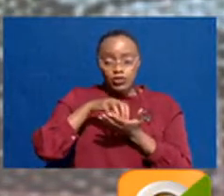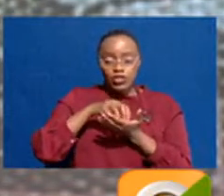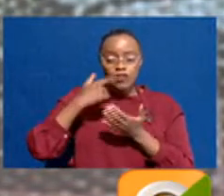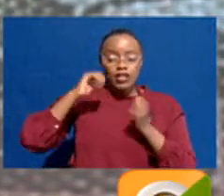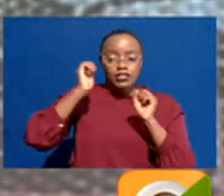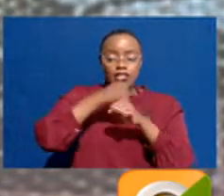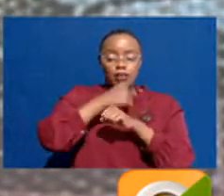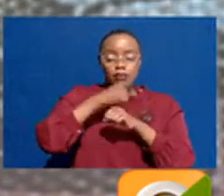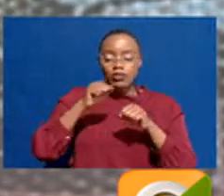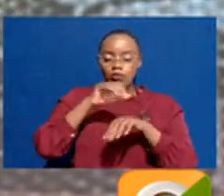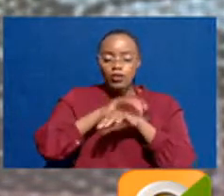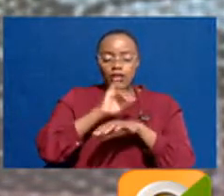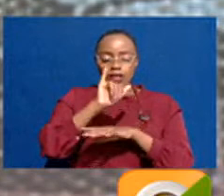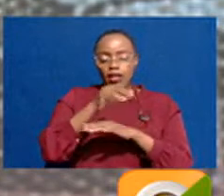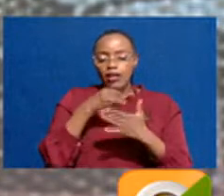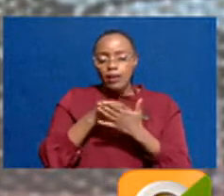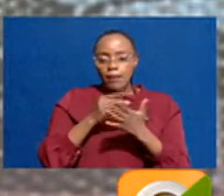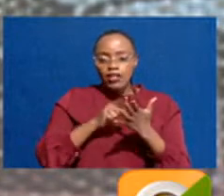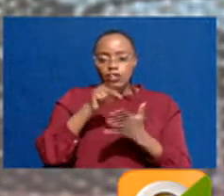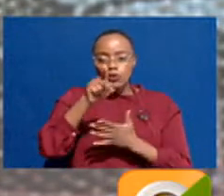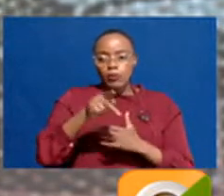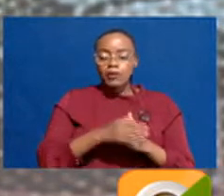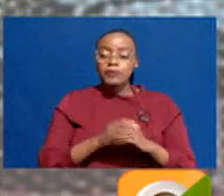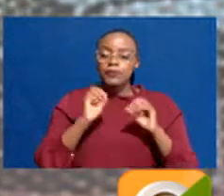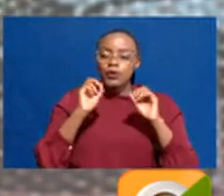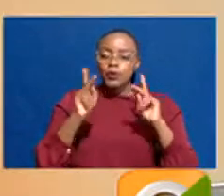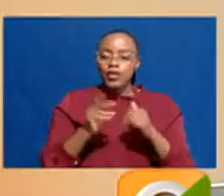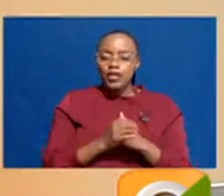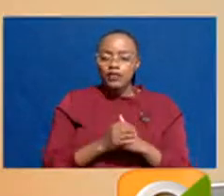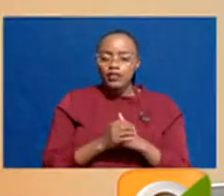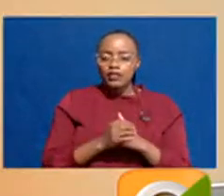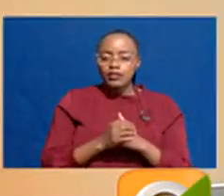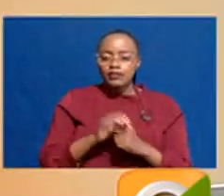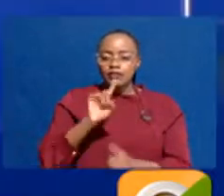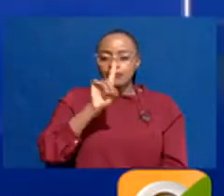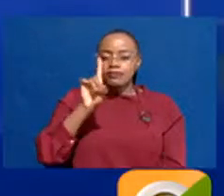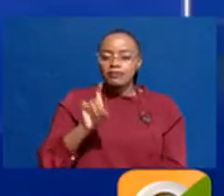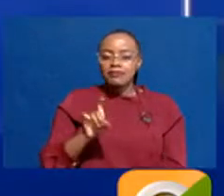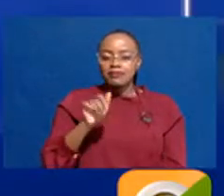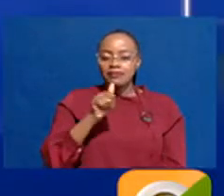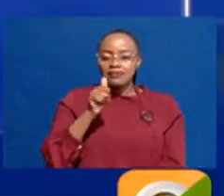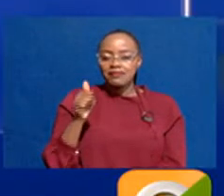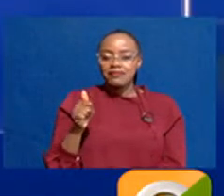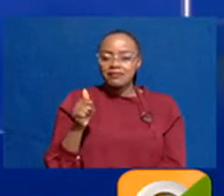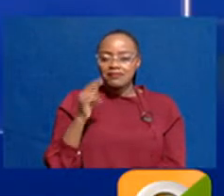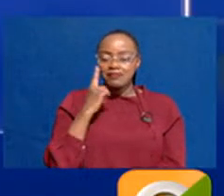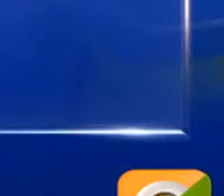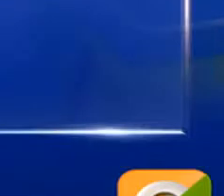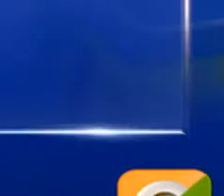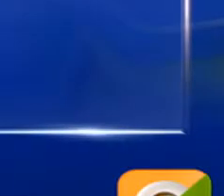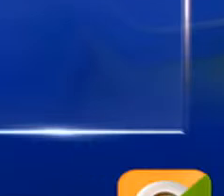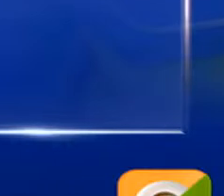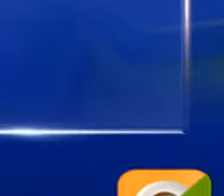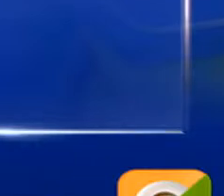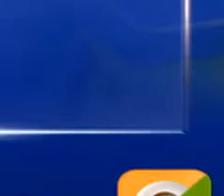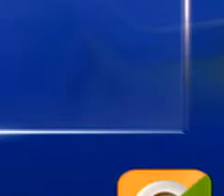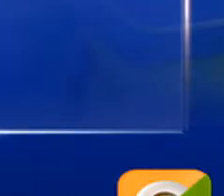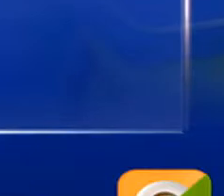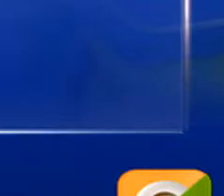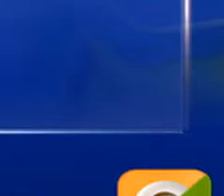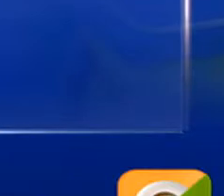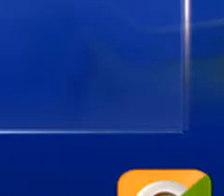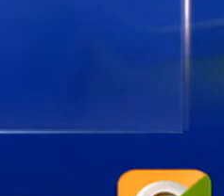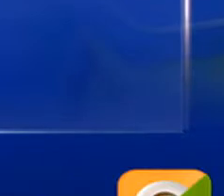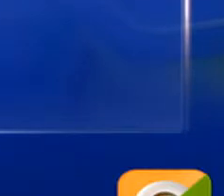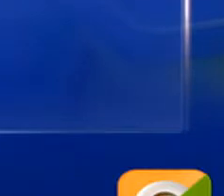can't afford to do that. Yes. Okay, all right. Let's take another question from one of our viewers this evening.